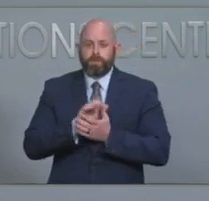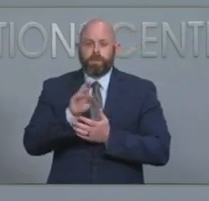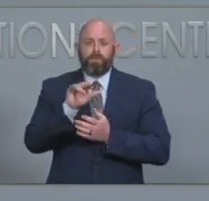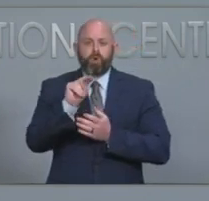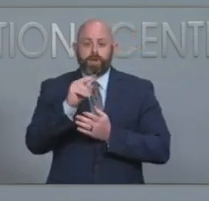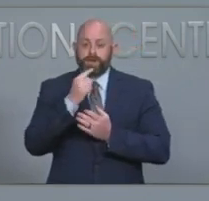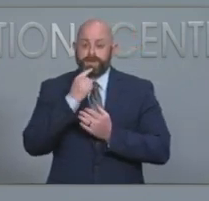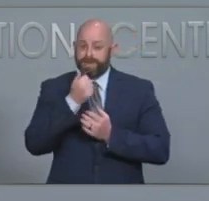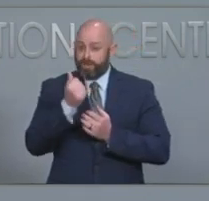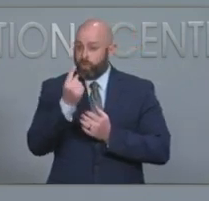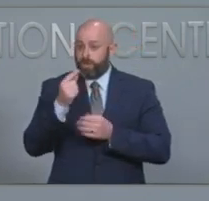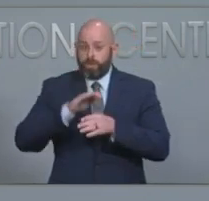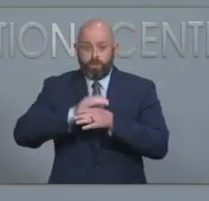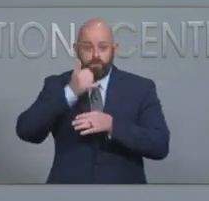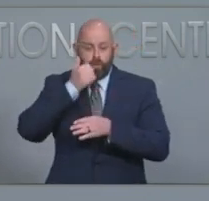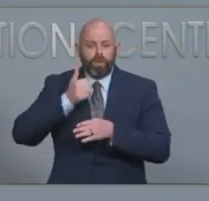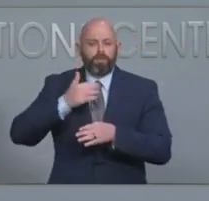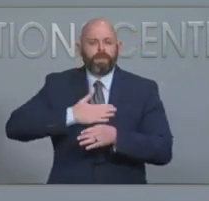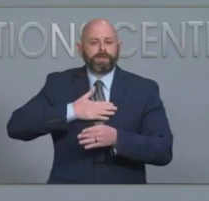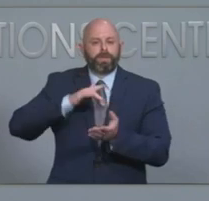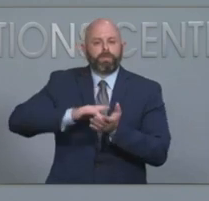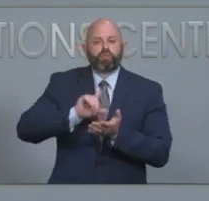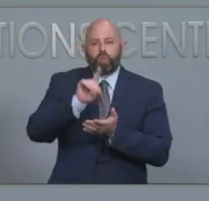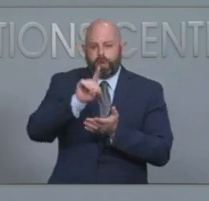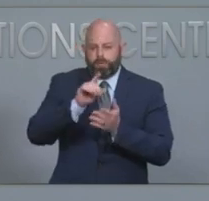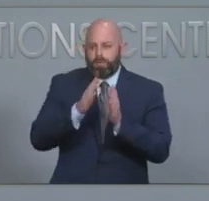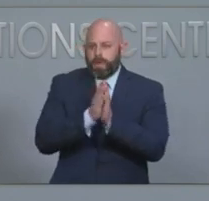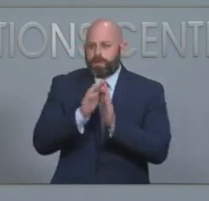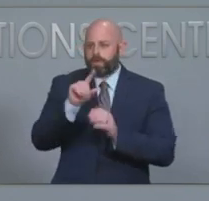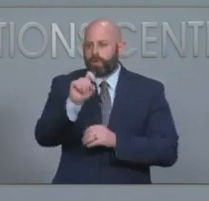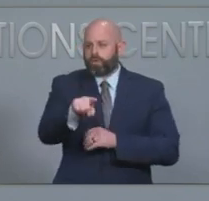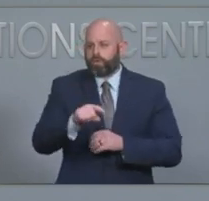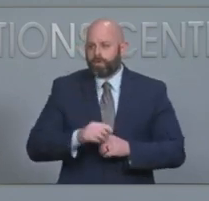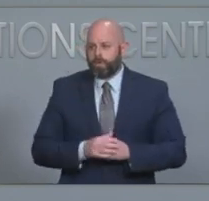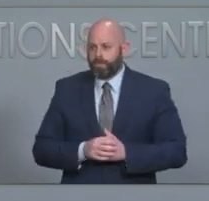Reporters on the line, please press 1 to ask a question.